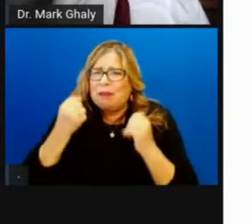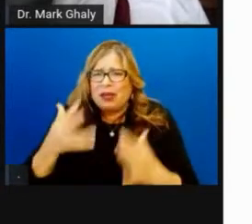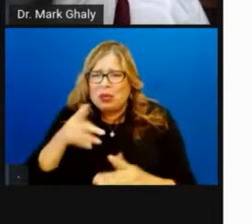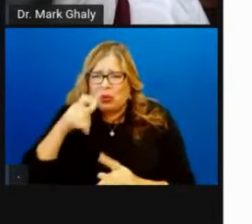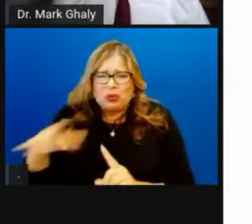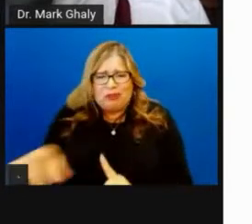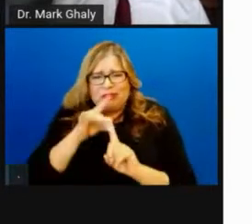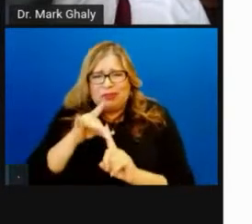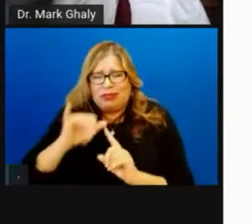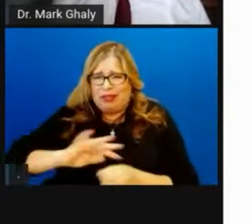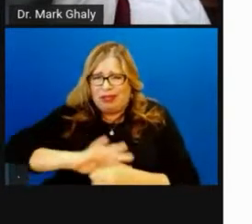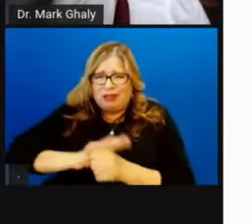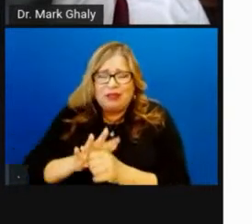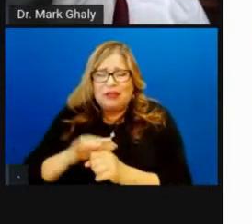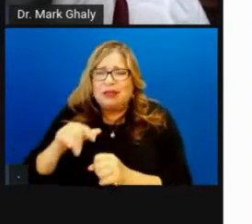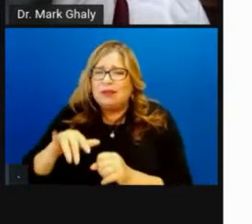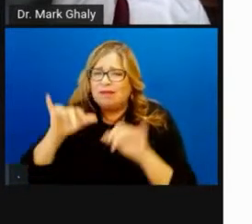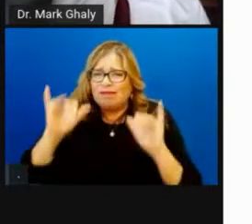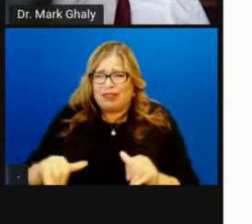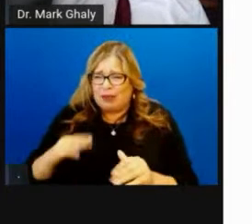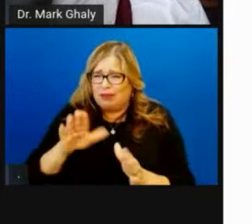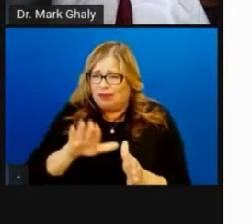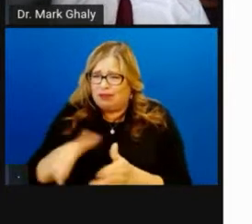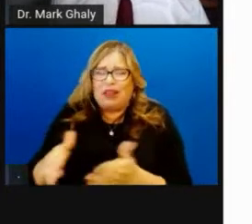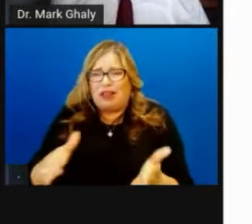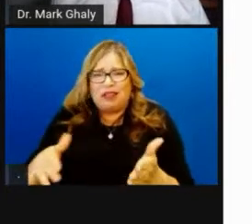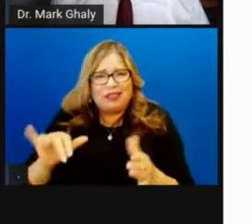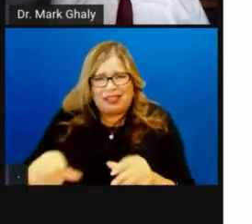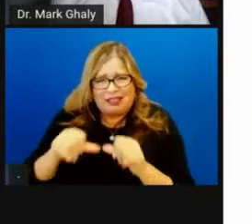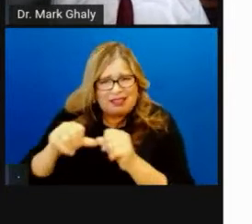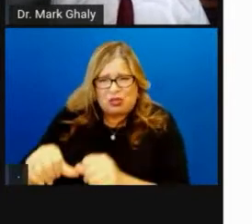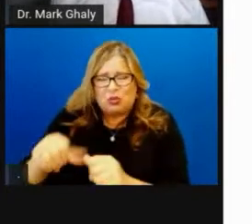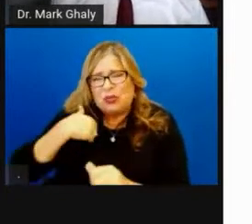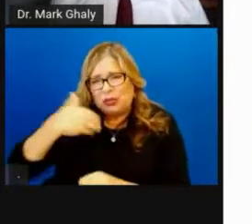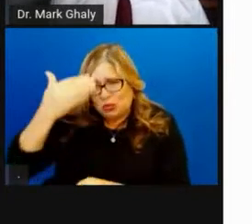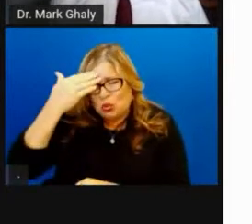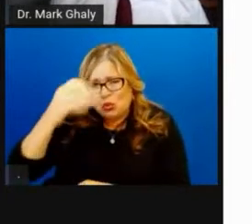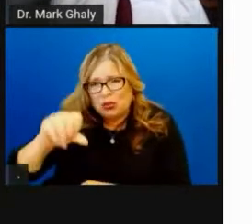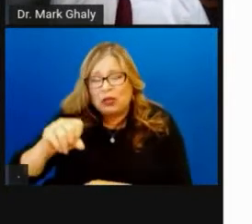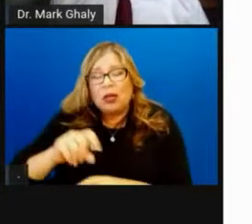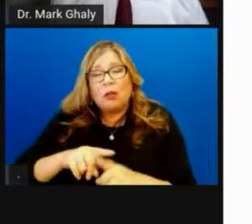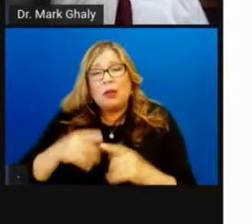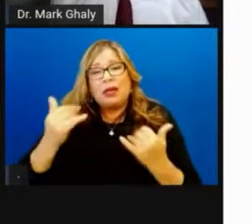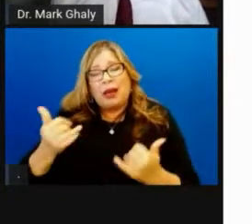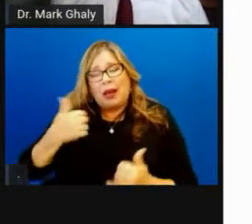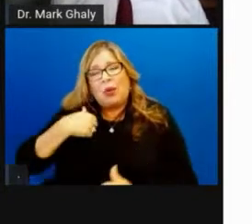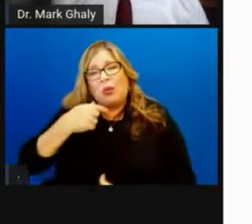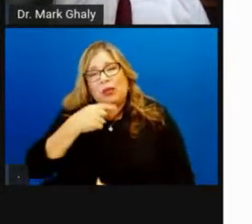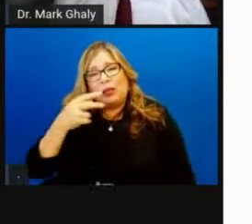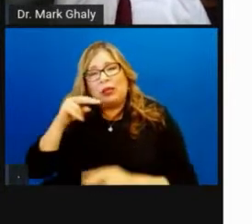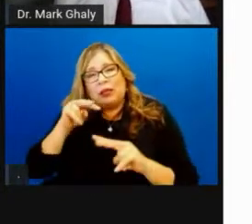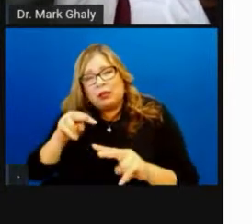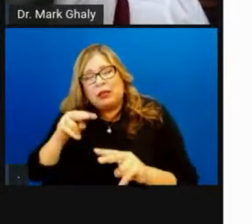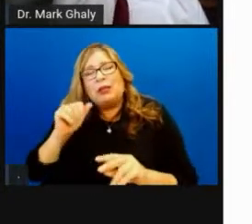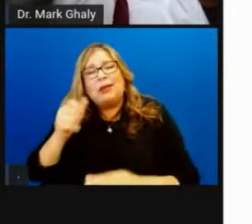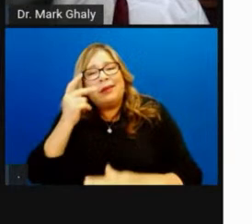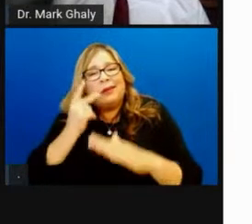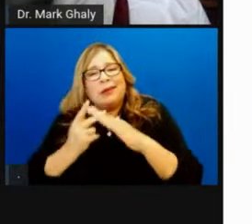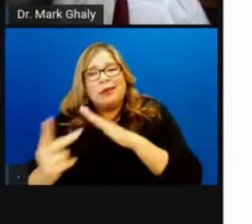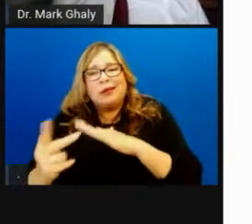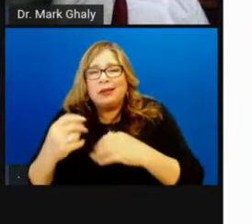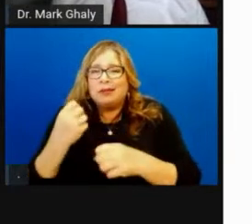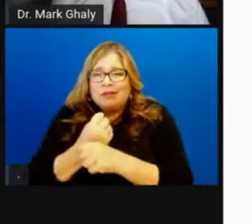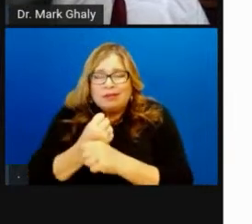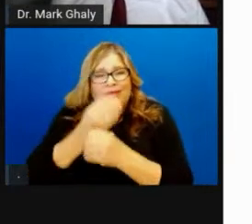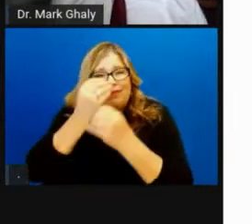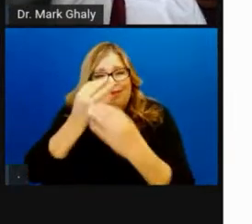that continues. That said, we understand a lot better where it's heading and what's happened over the last many weeks. And that